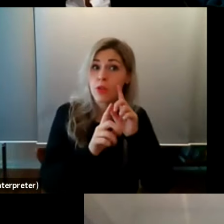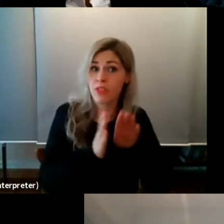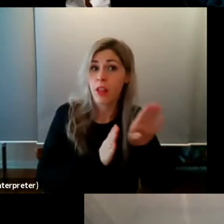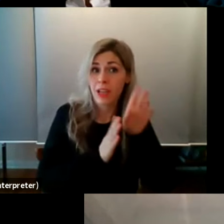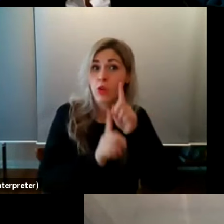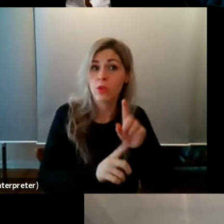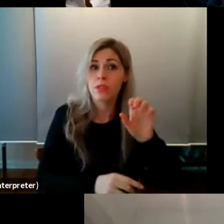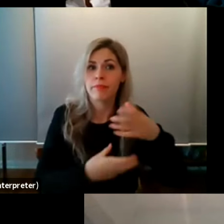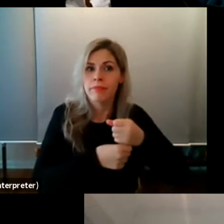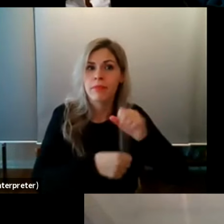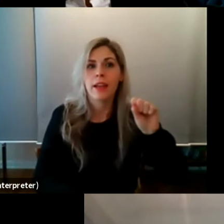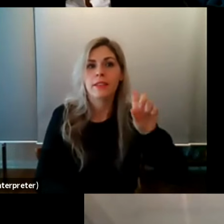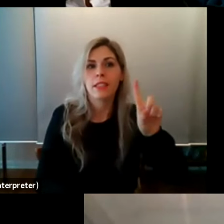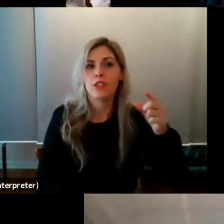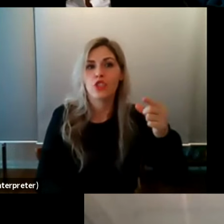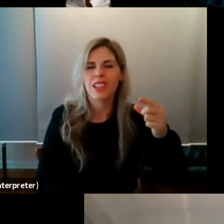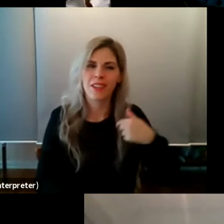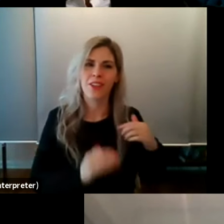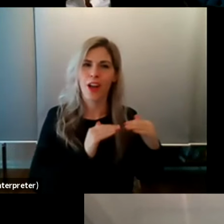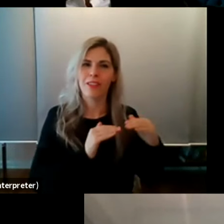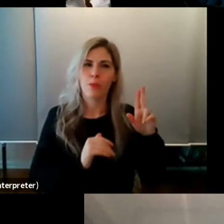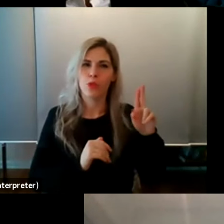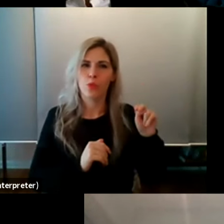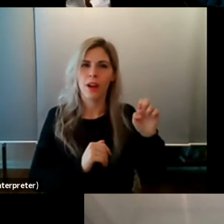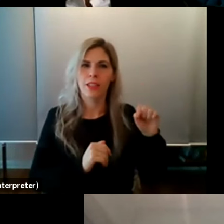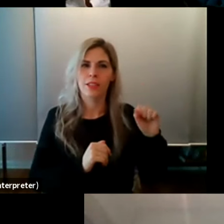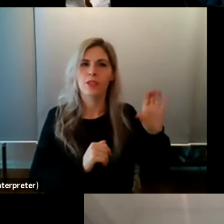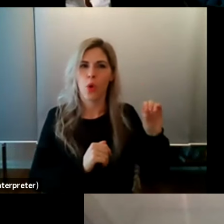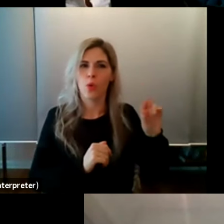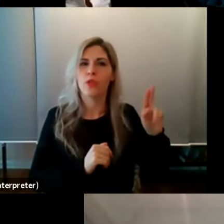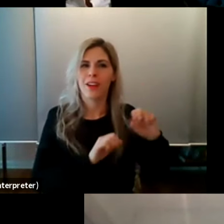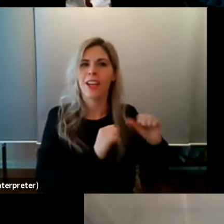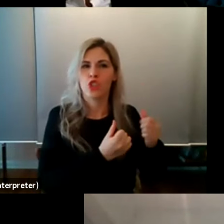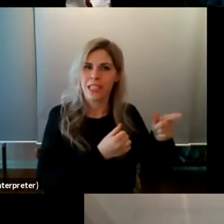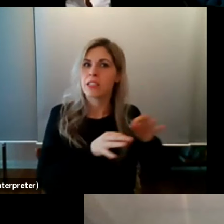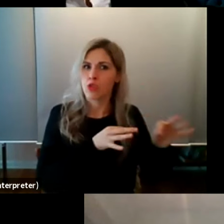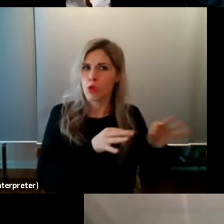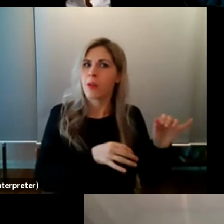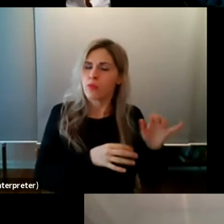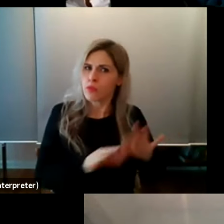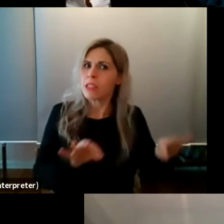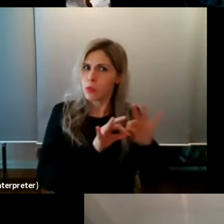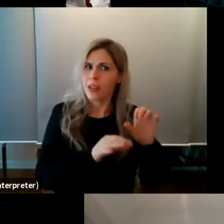as our colleague from UNESCO has rightly spoken.